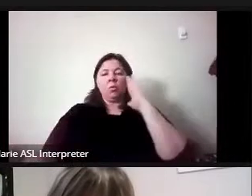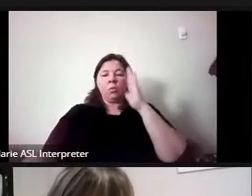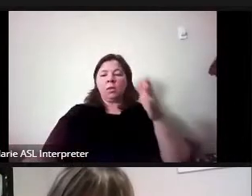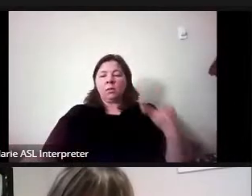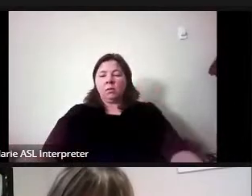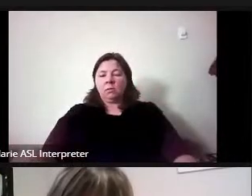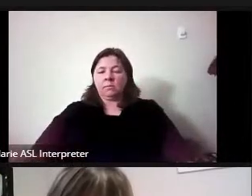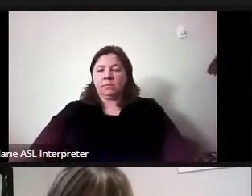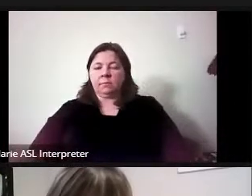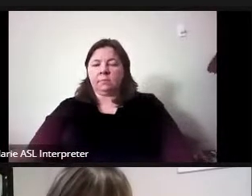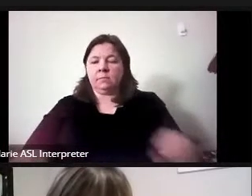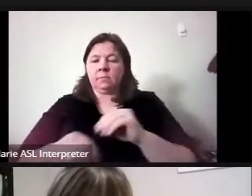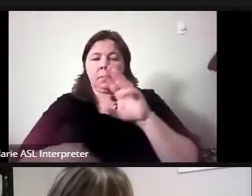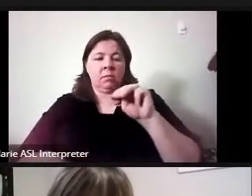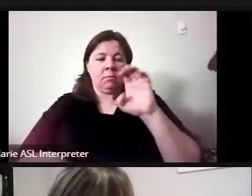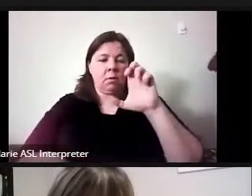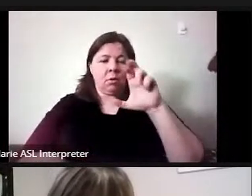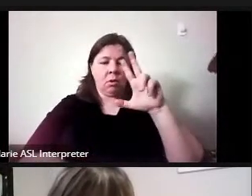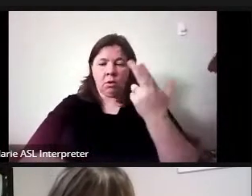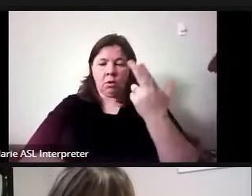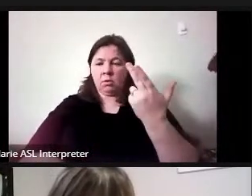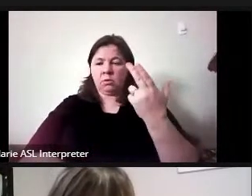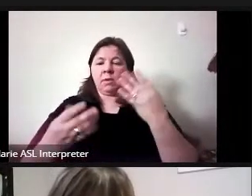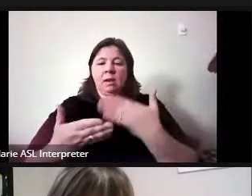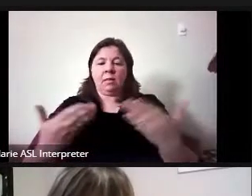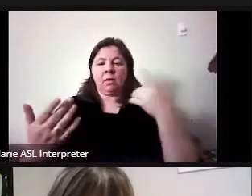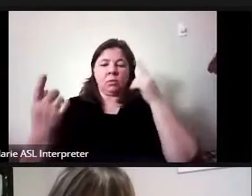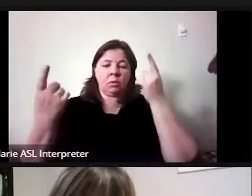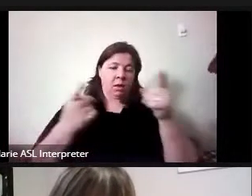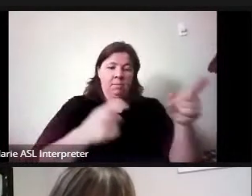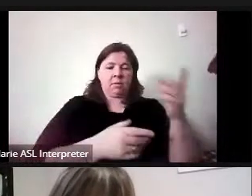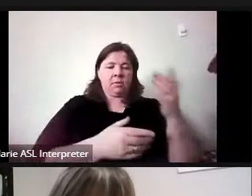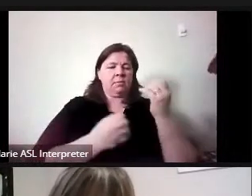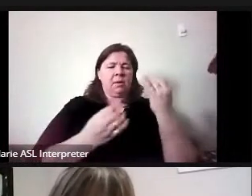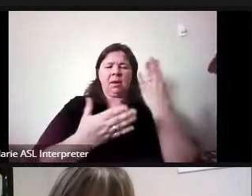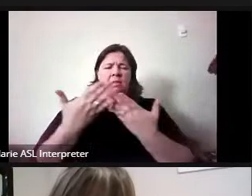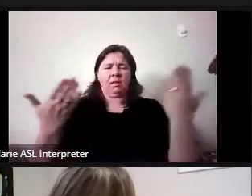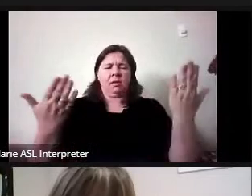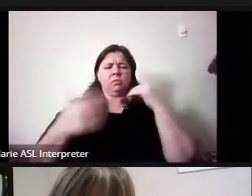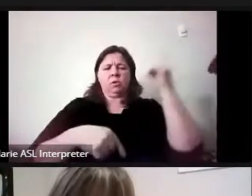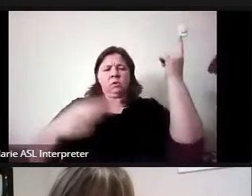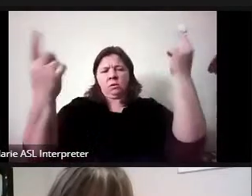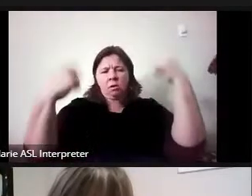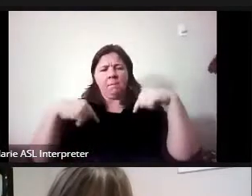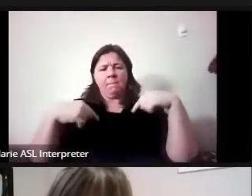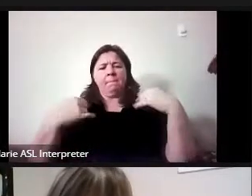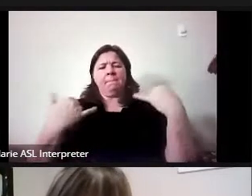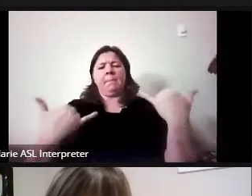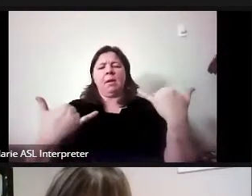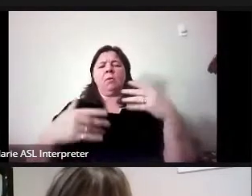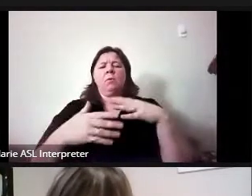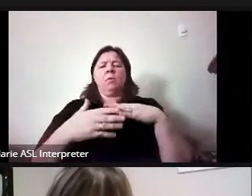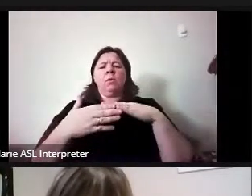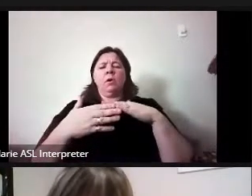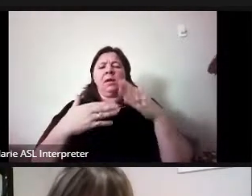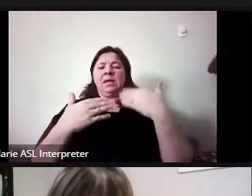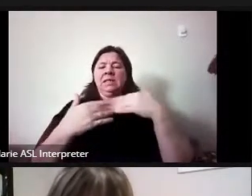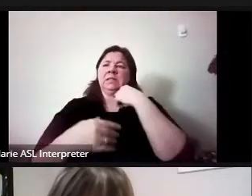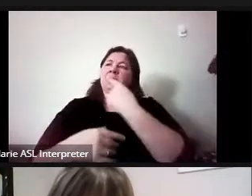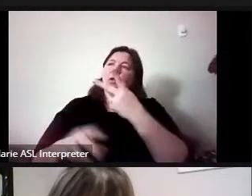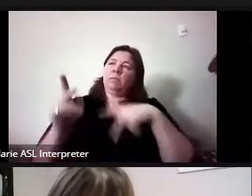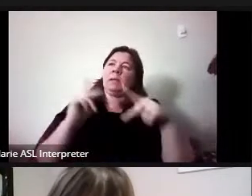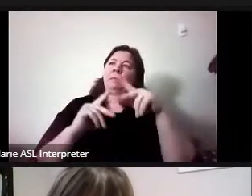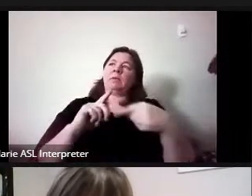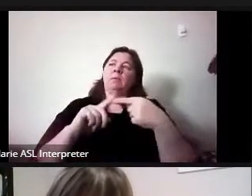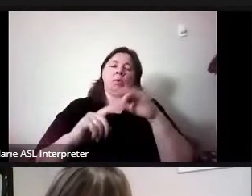or March, like so many other things are going to come. So it will be a lot of easy things to tell people. Lot